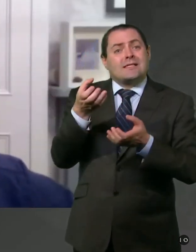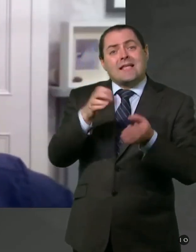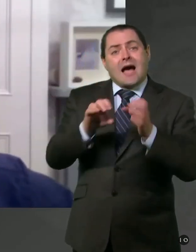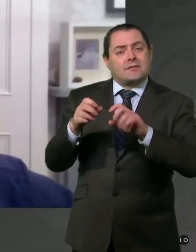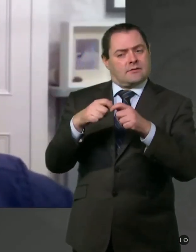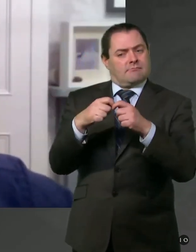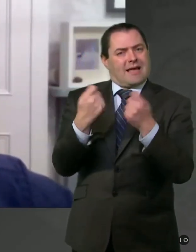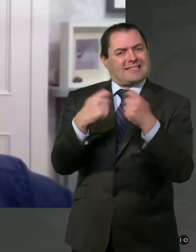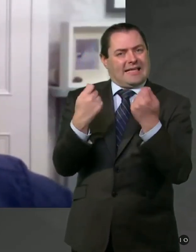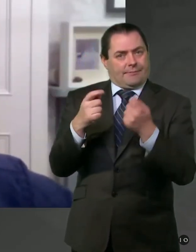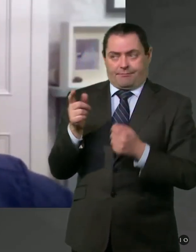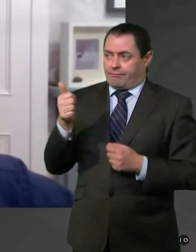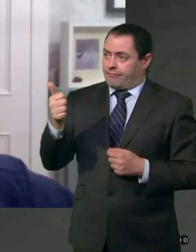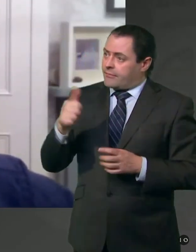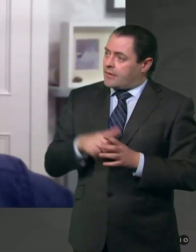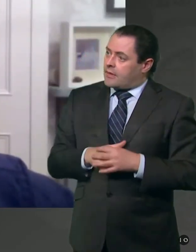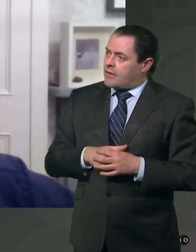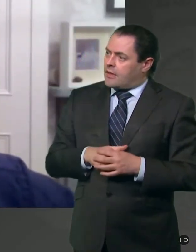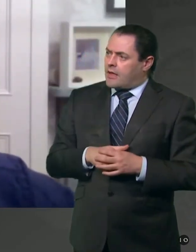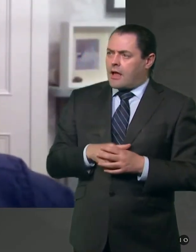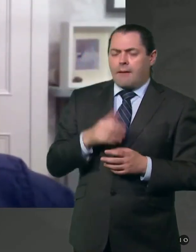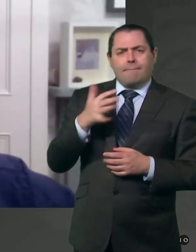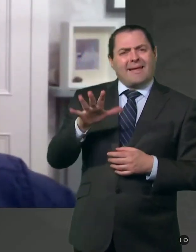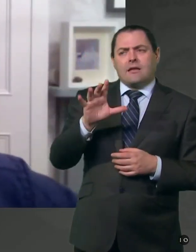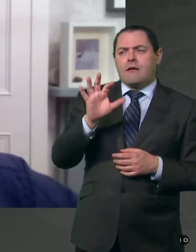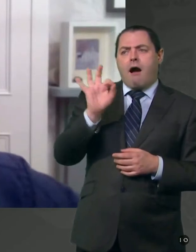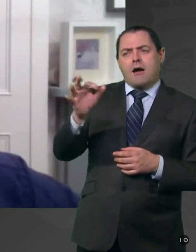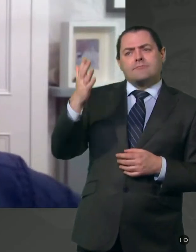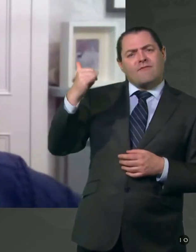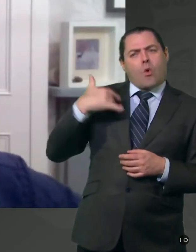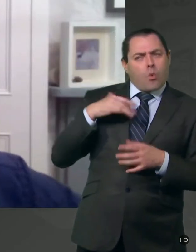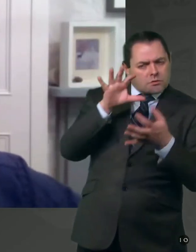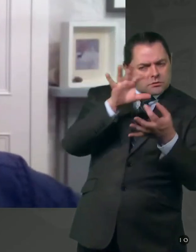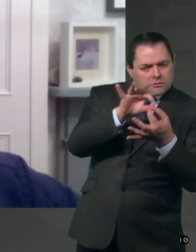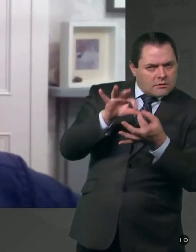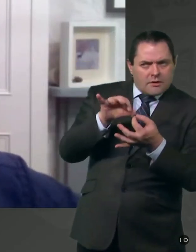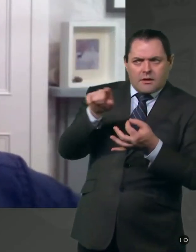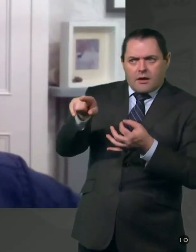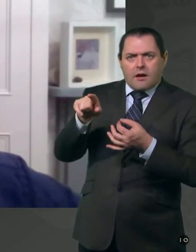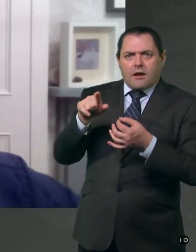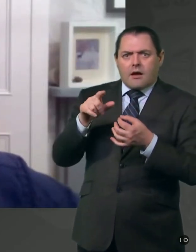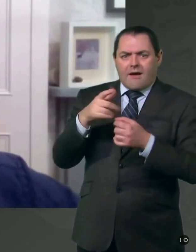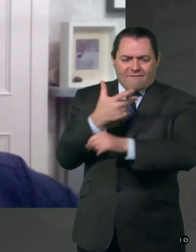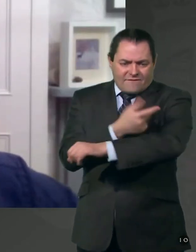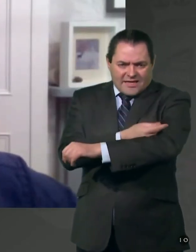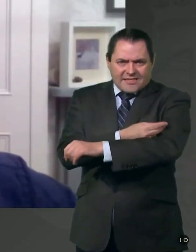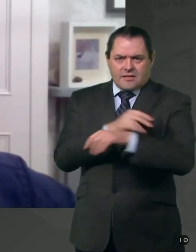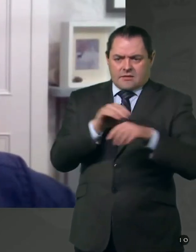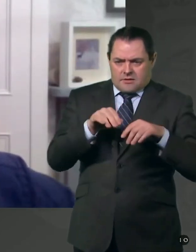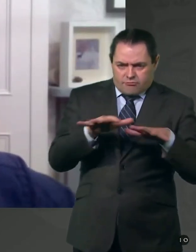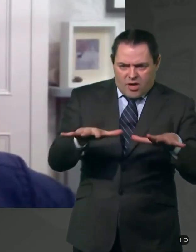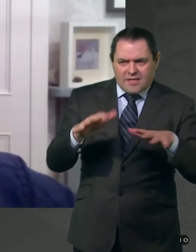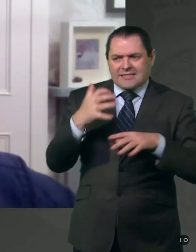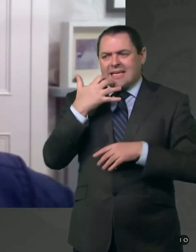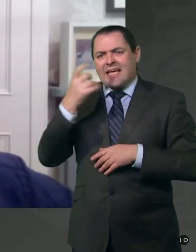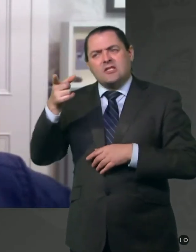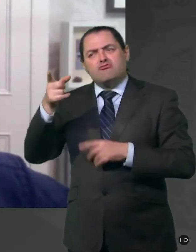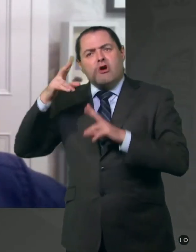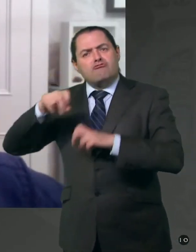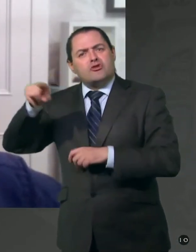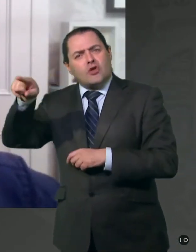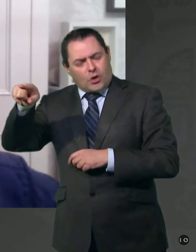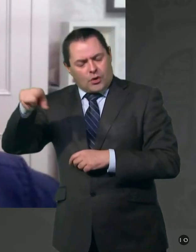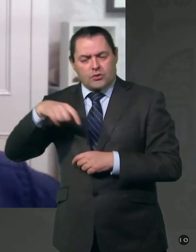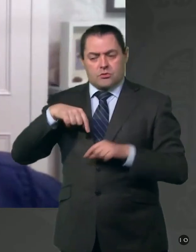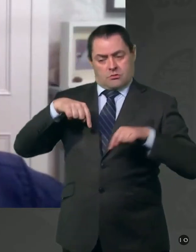earlier about vaccines and transmission and the early research in Israel. I just wanted to push you again on what preliminary data in the UK is telling you about the impact of